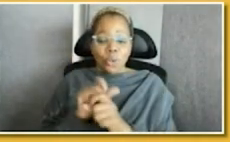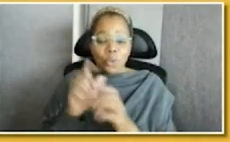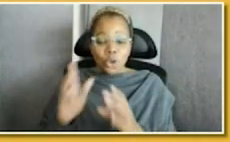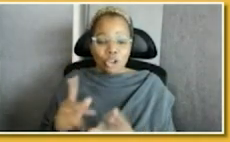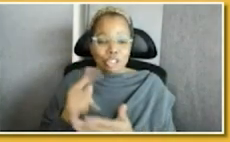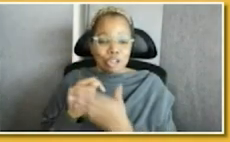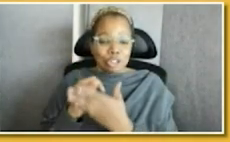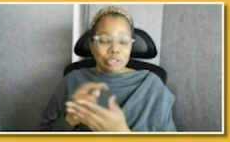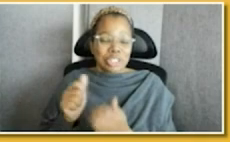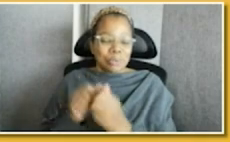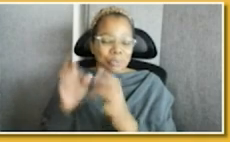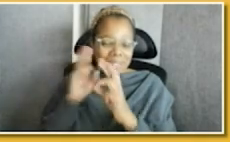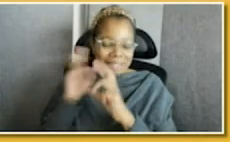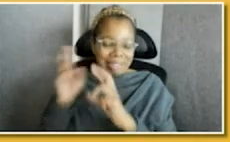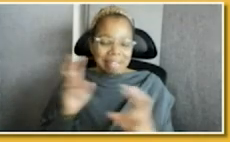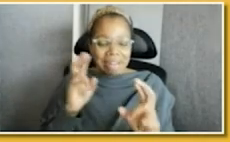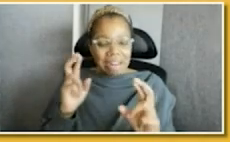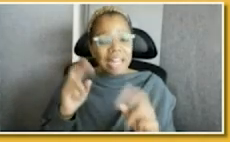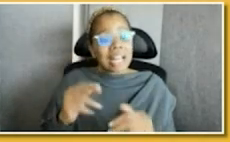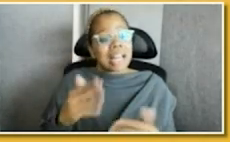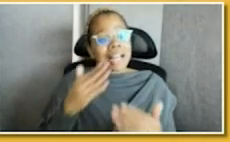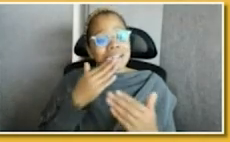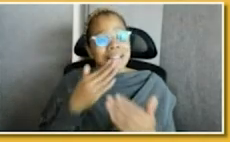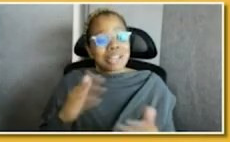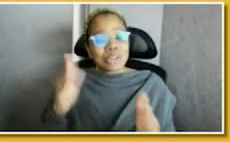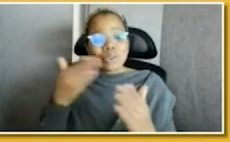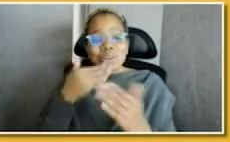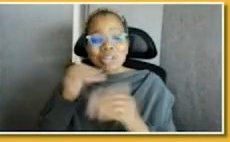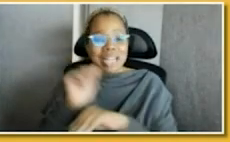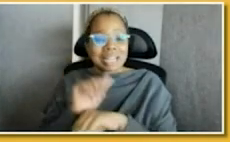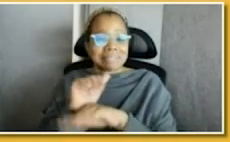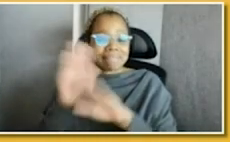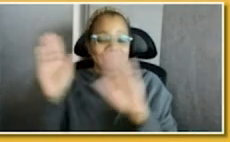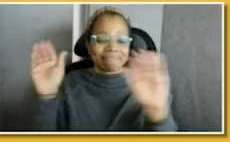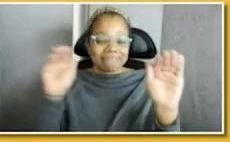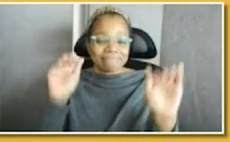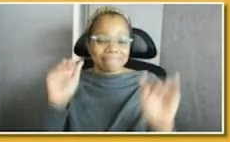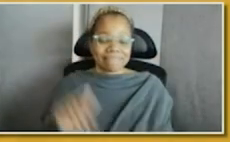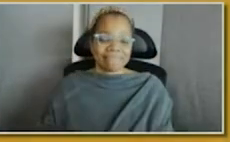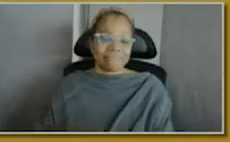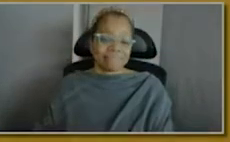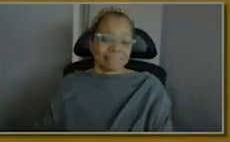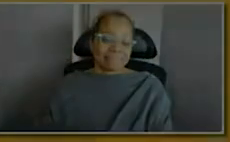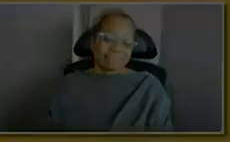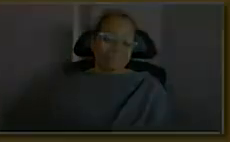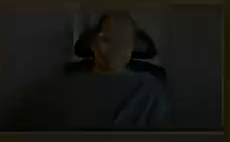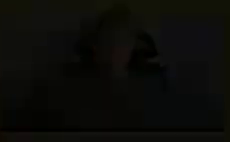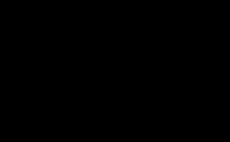Thank you all again, and good night. Right. Good night.